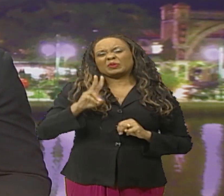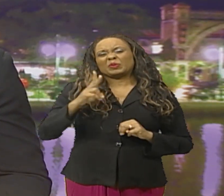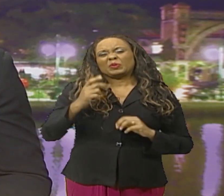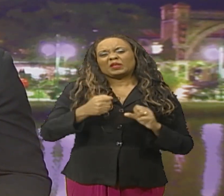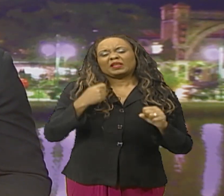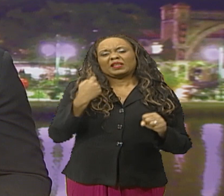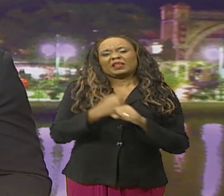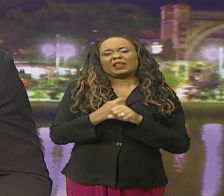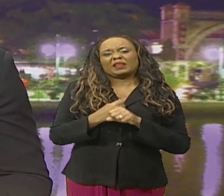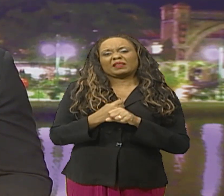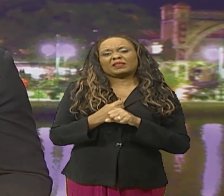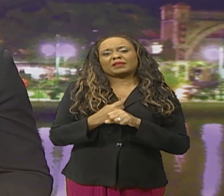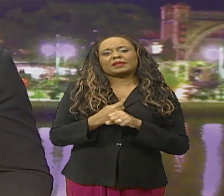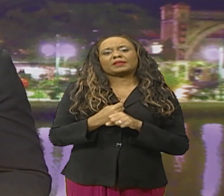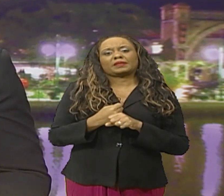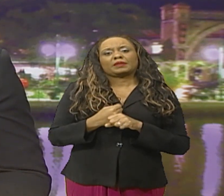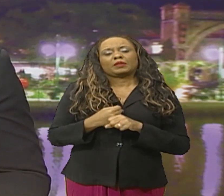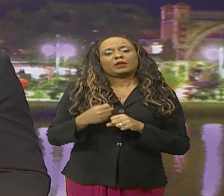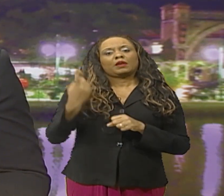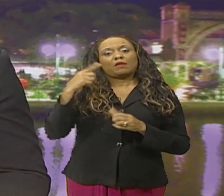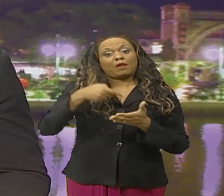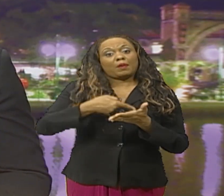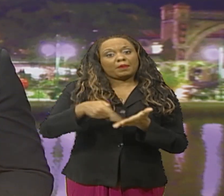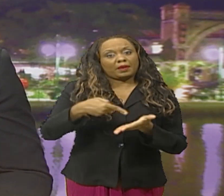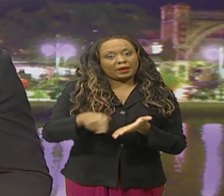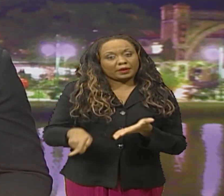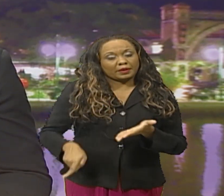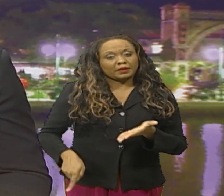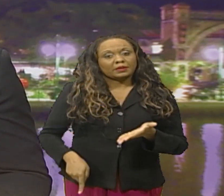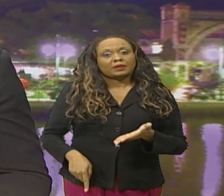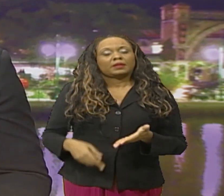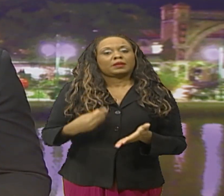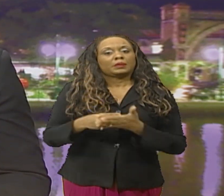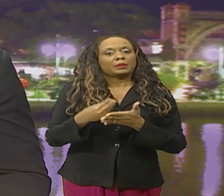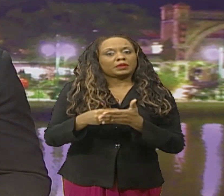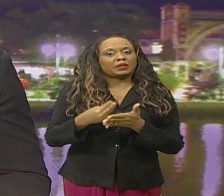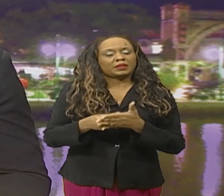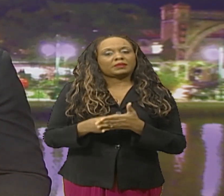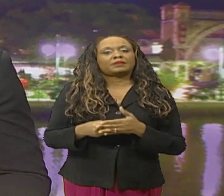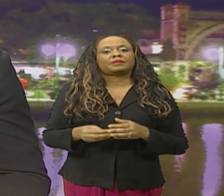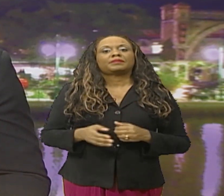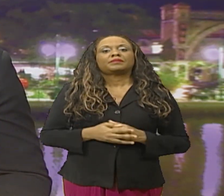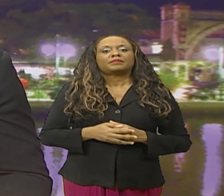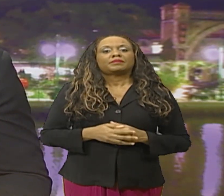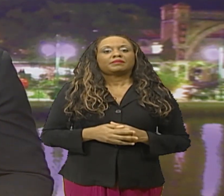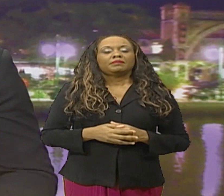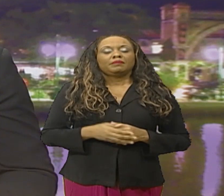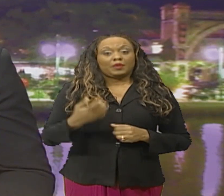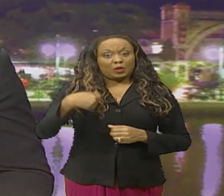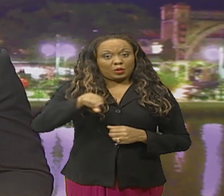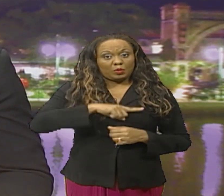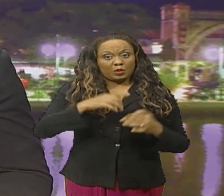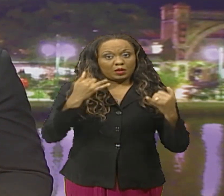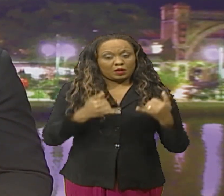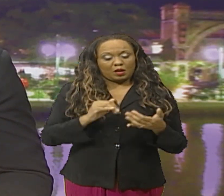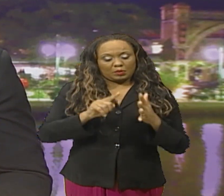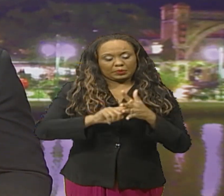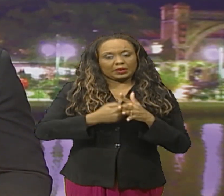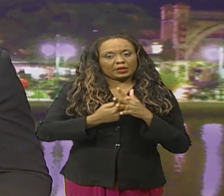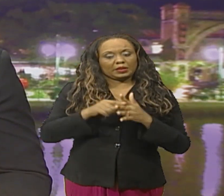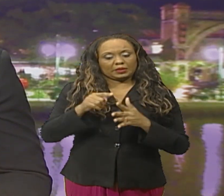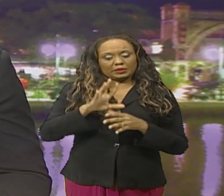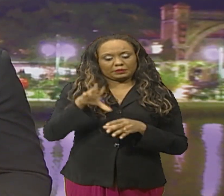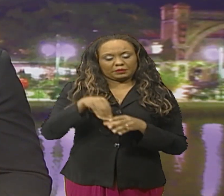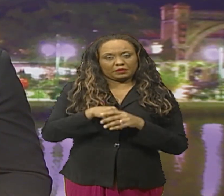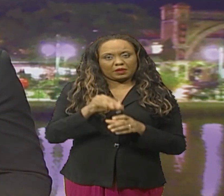to pay out that level of refunds. Governor Haynes says as government prepares to enter an IMF program, it will be stipulated